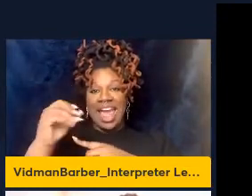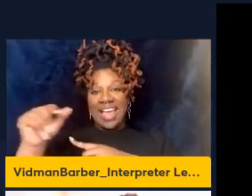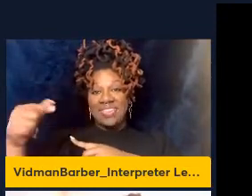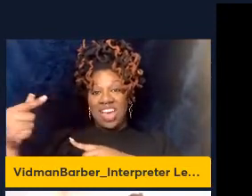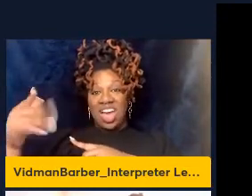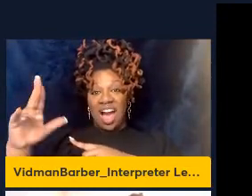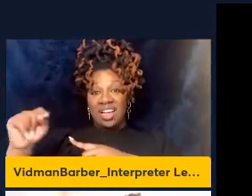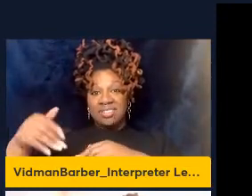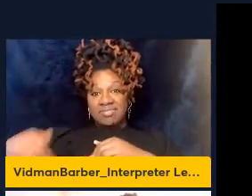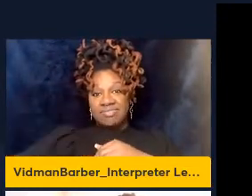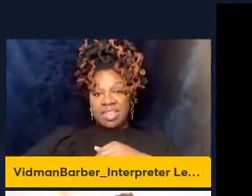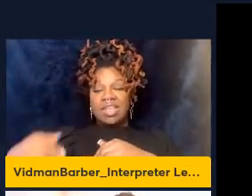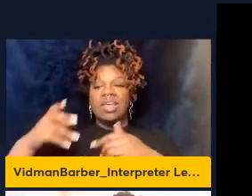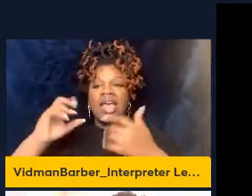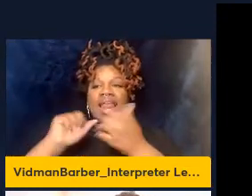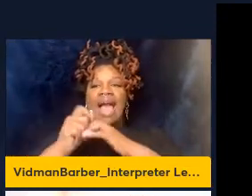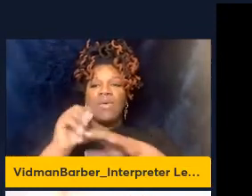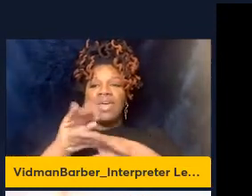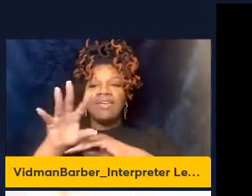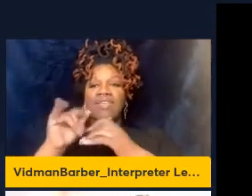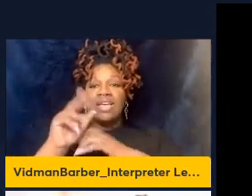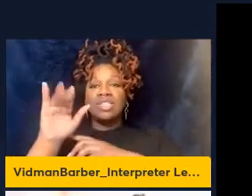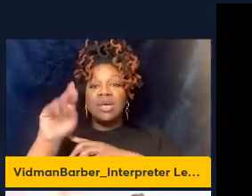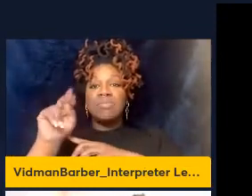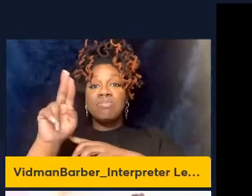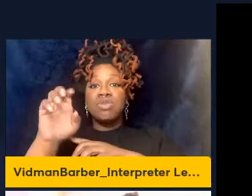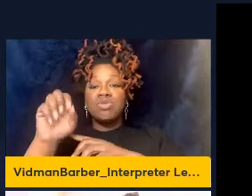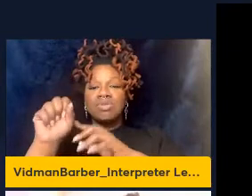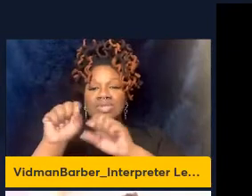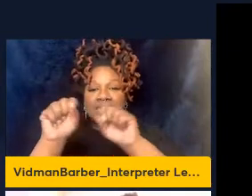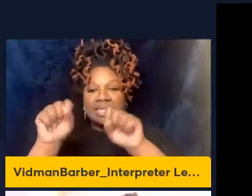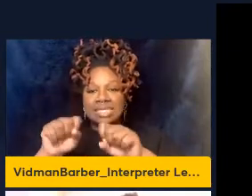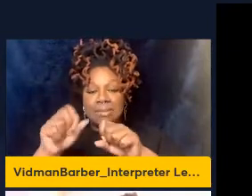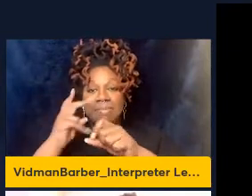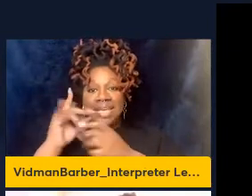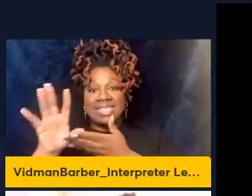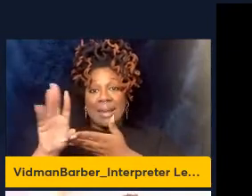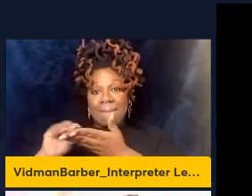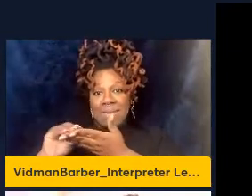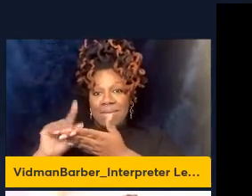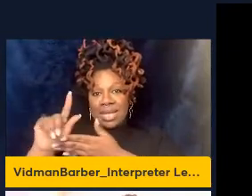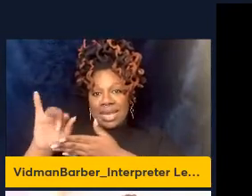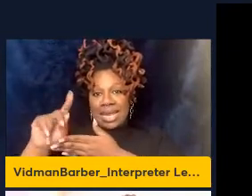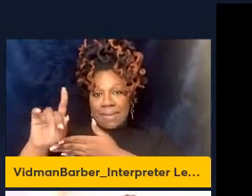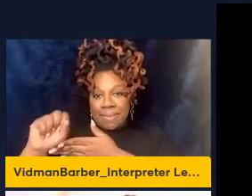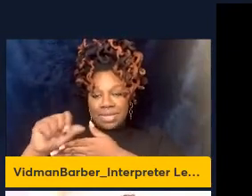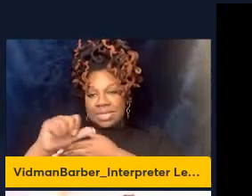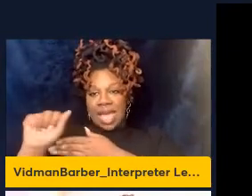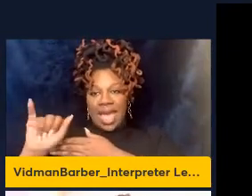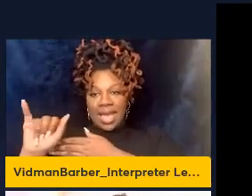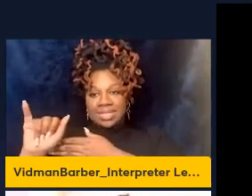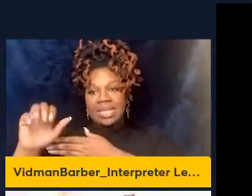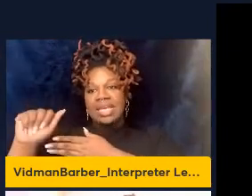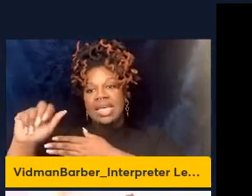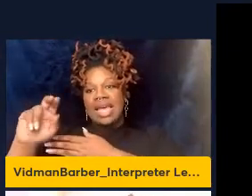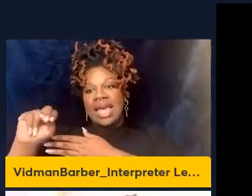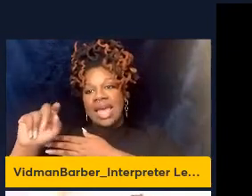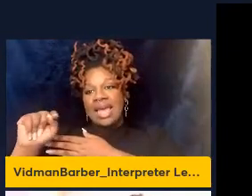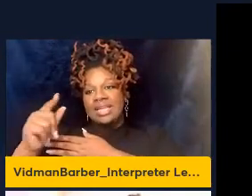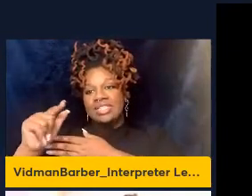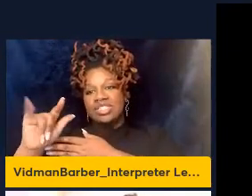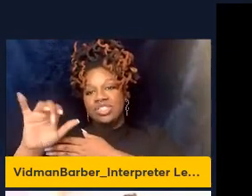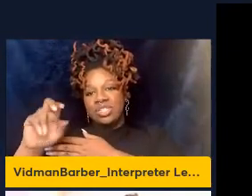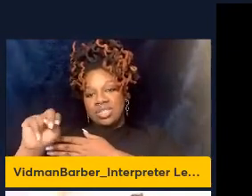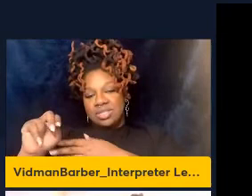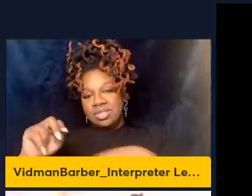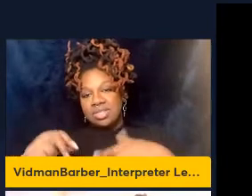turning on the immune system because they basically mimic lipids as antigens. This would also unify the idea that genetics falls behind